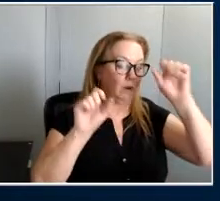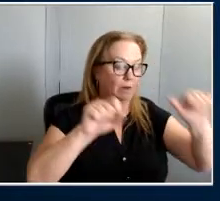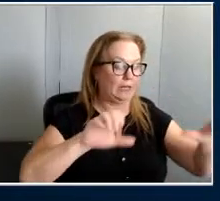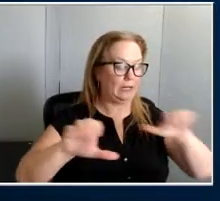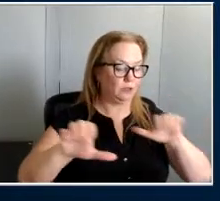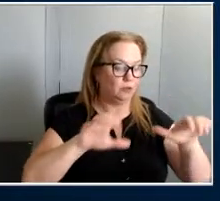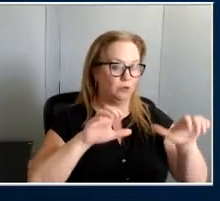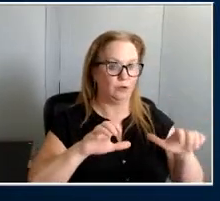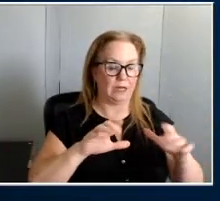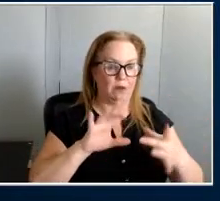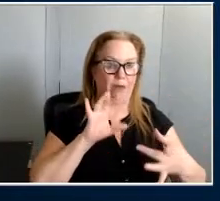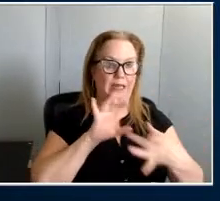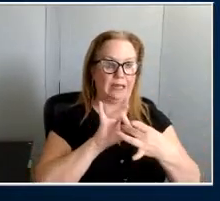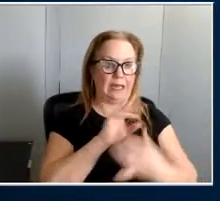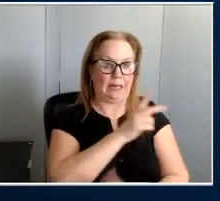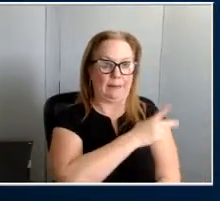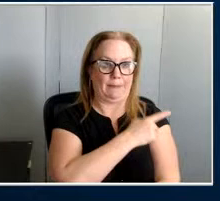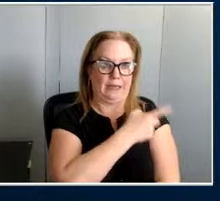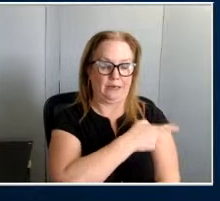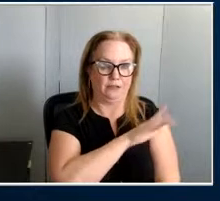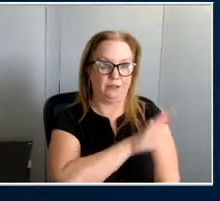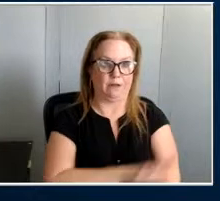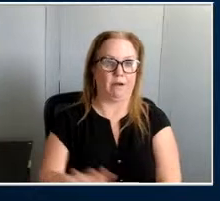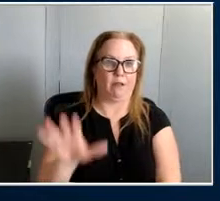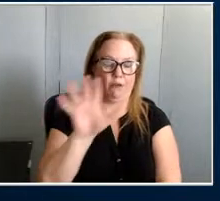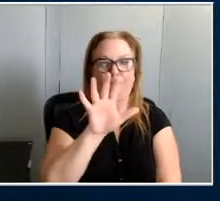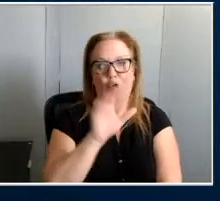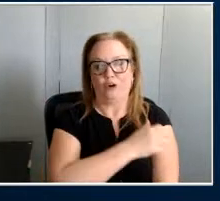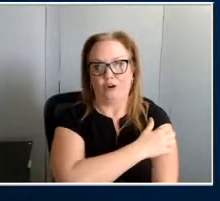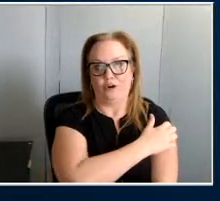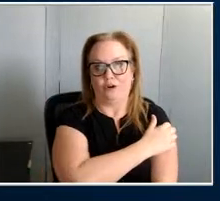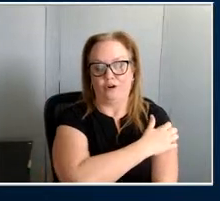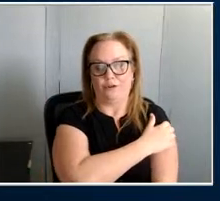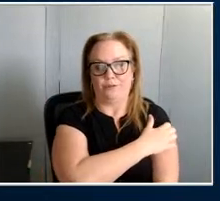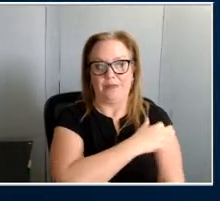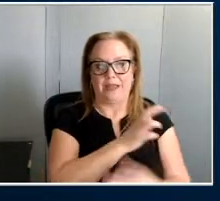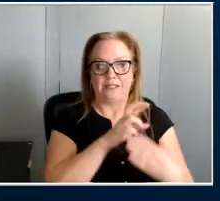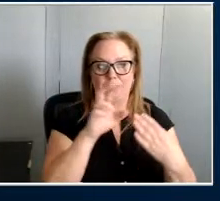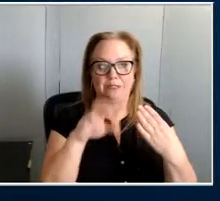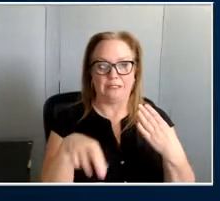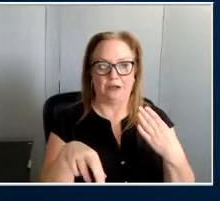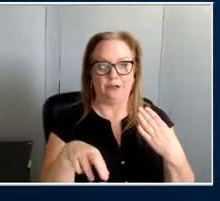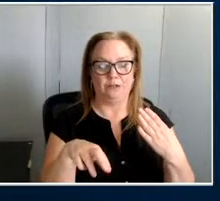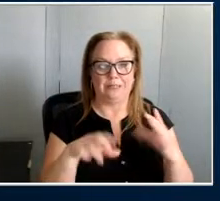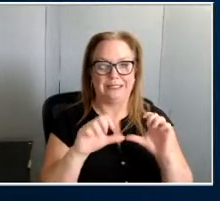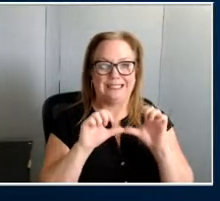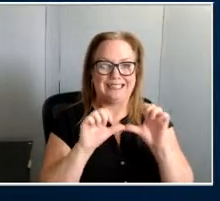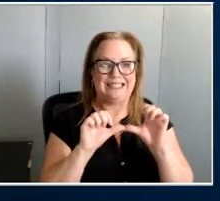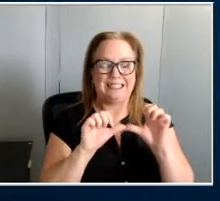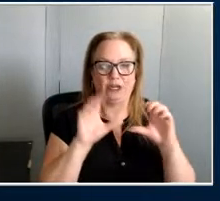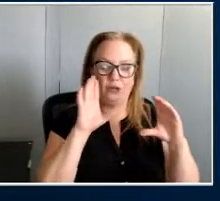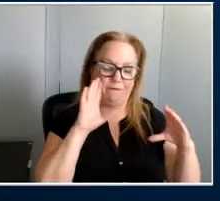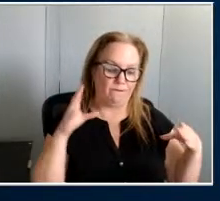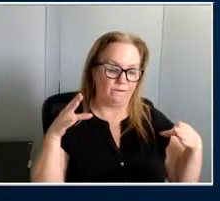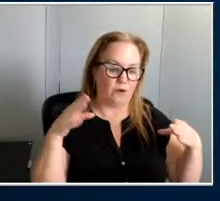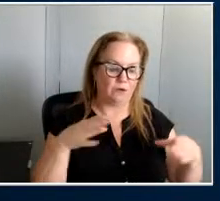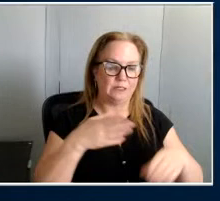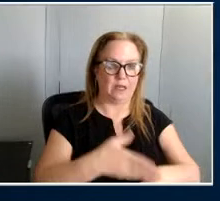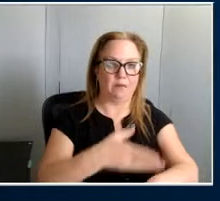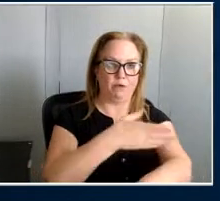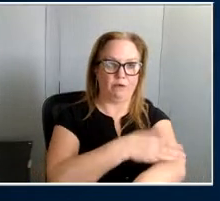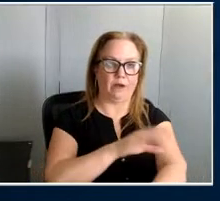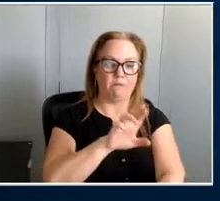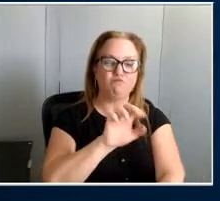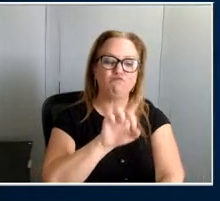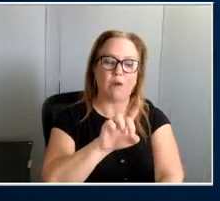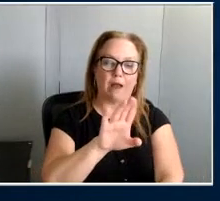to connect patients across distances as a result of the continued focus on improving broadband in rural